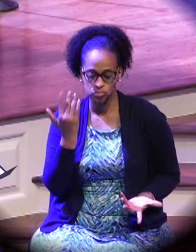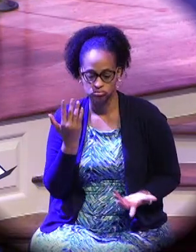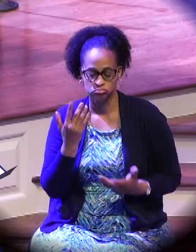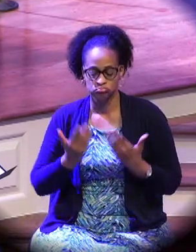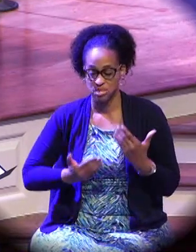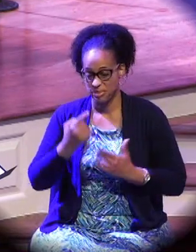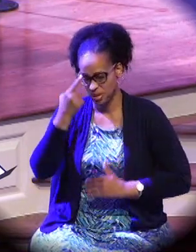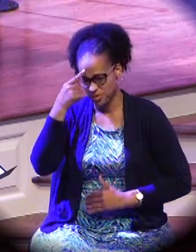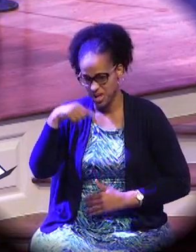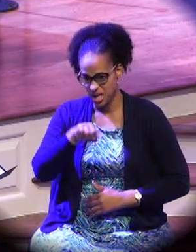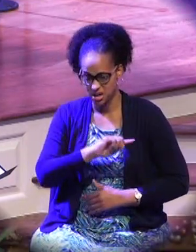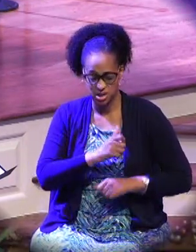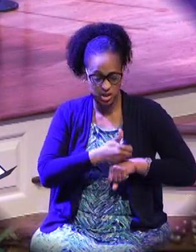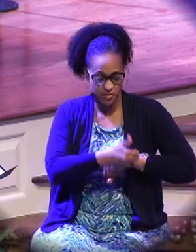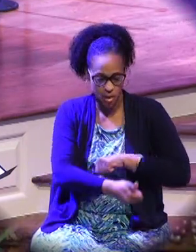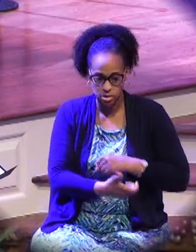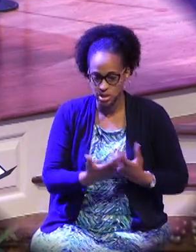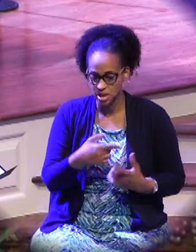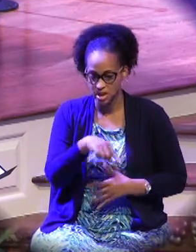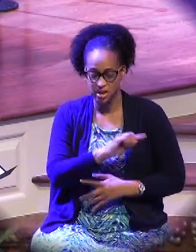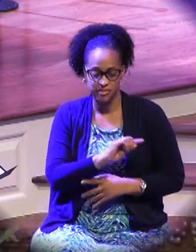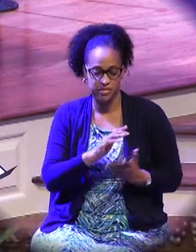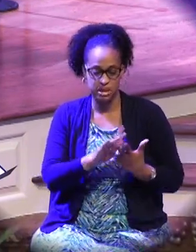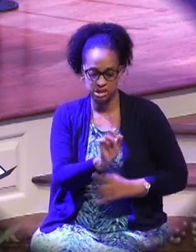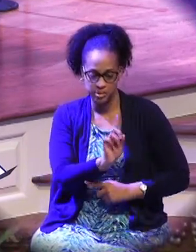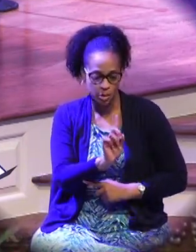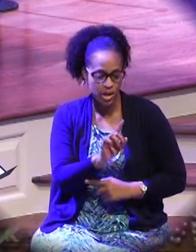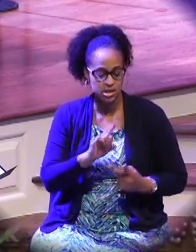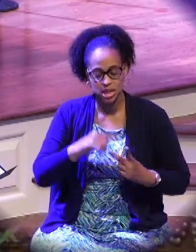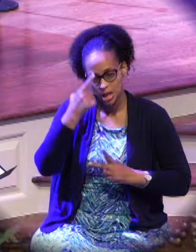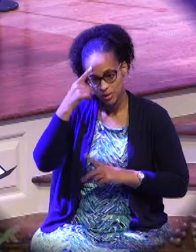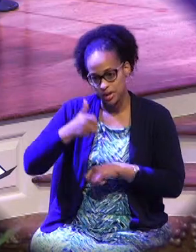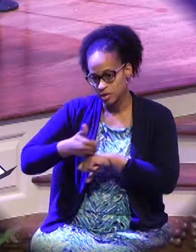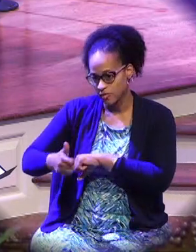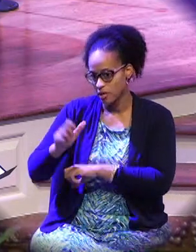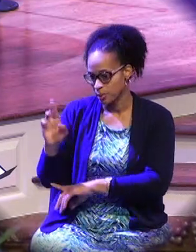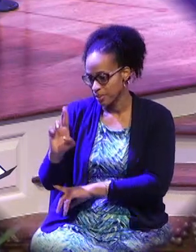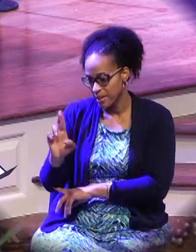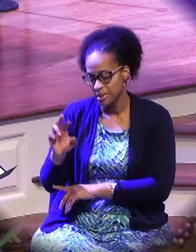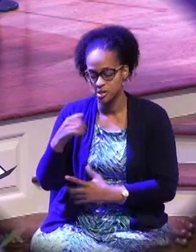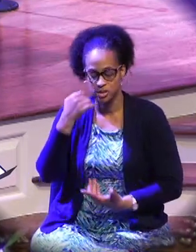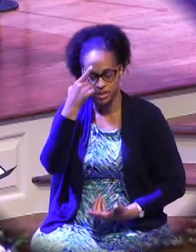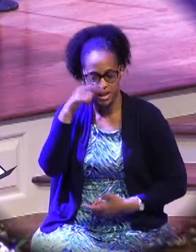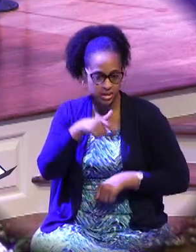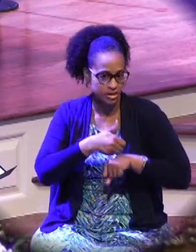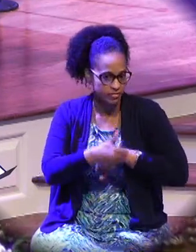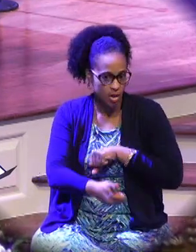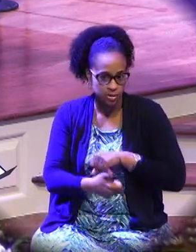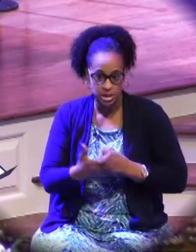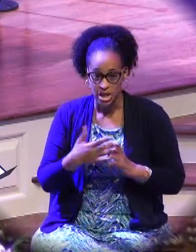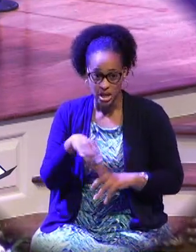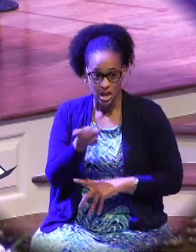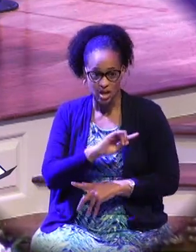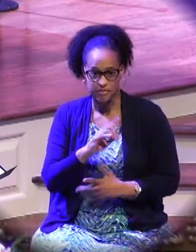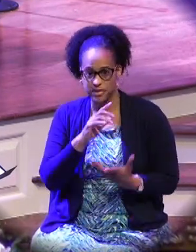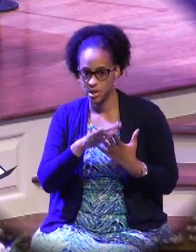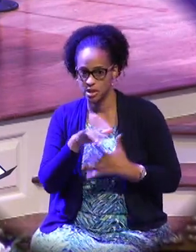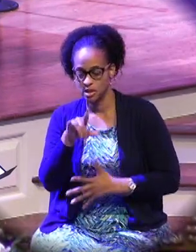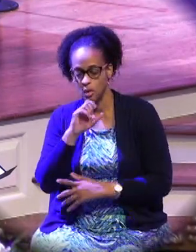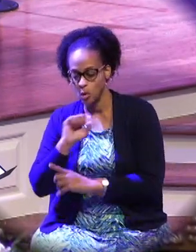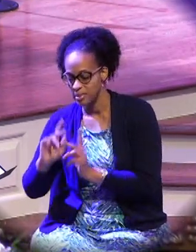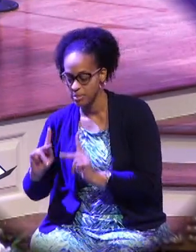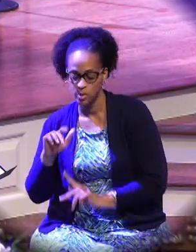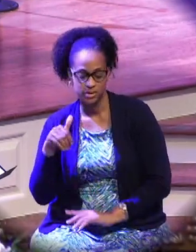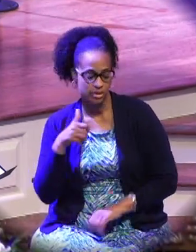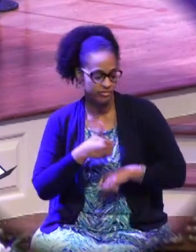is maybe you think it's the fault of the Democrats, or maybe you think it's the fault of the Republicans, or maybe you think it's the fault of the old people, or the fault of the